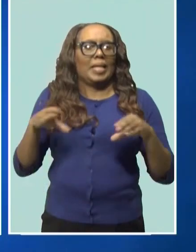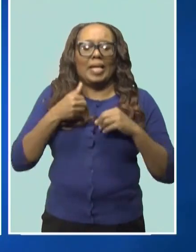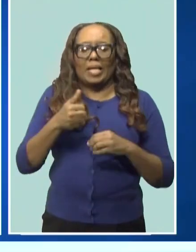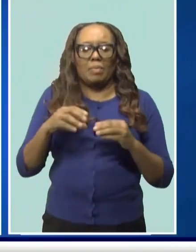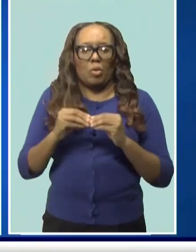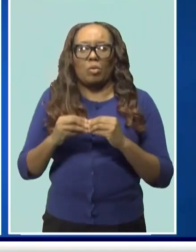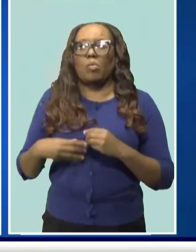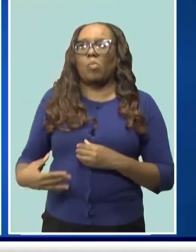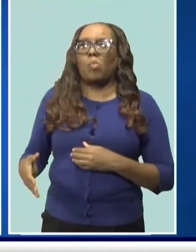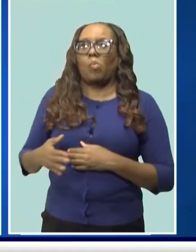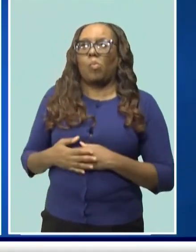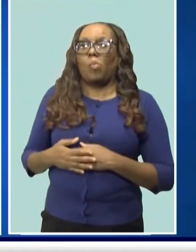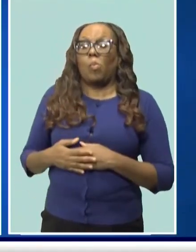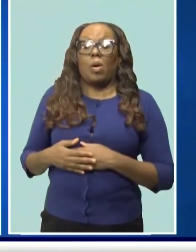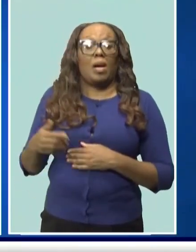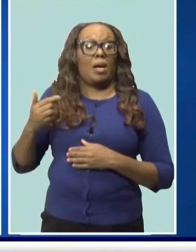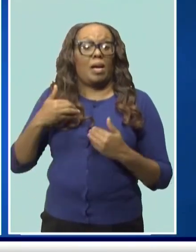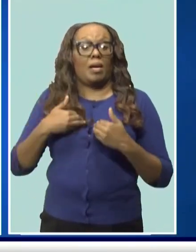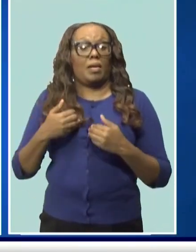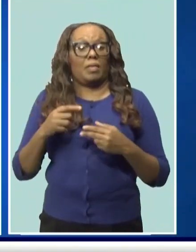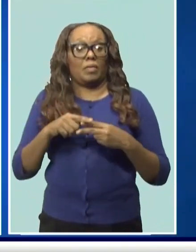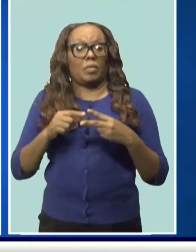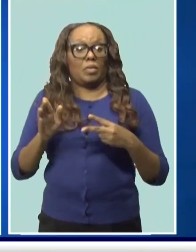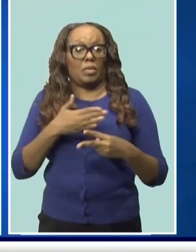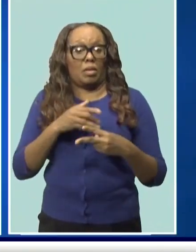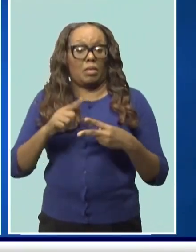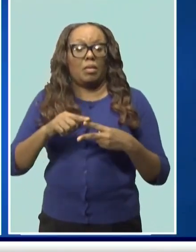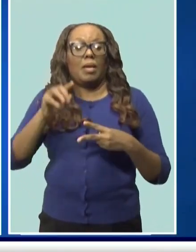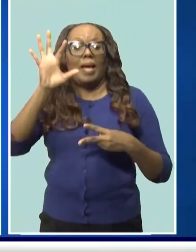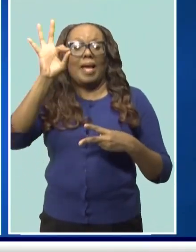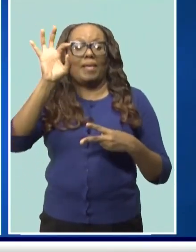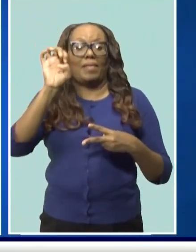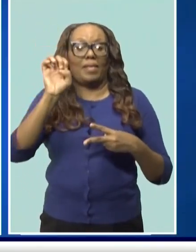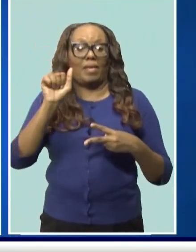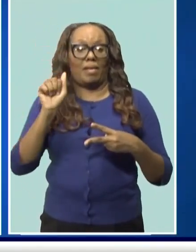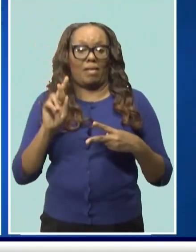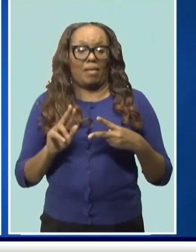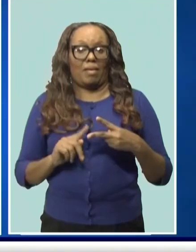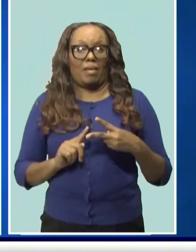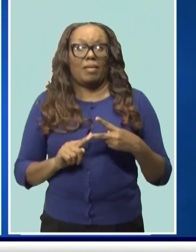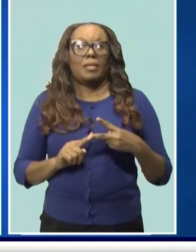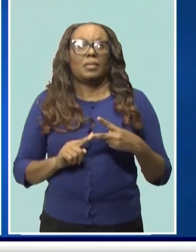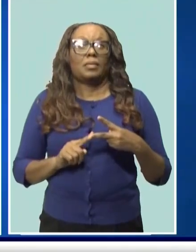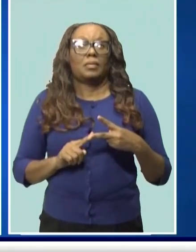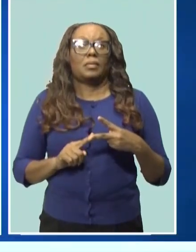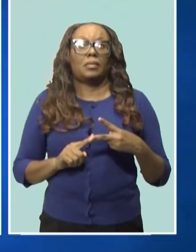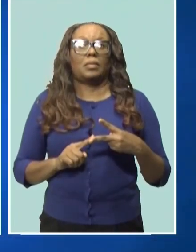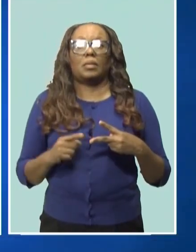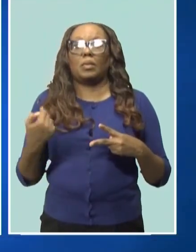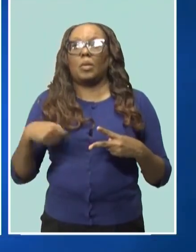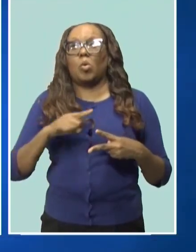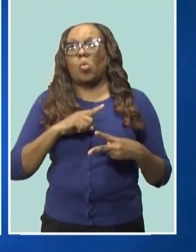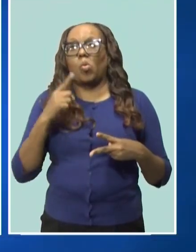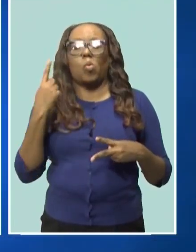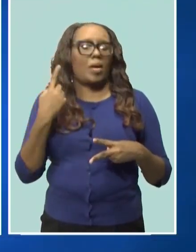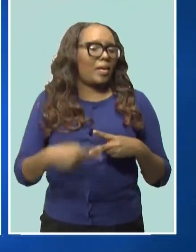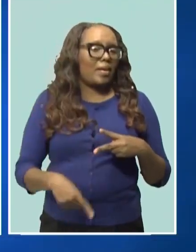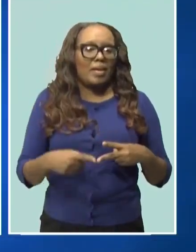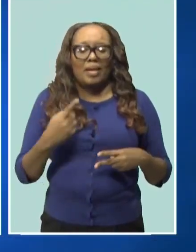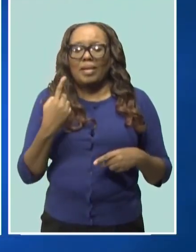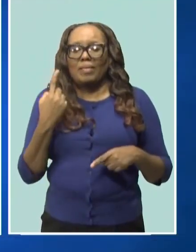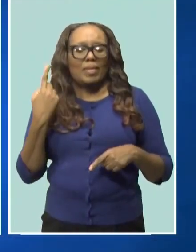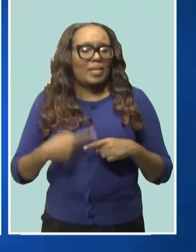entitled Fear, F-E-A-R, and the song I sang tonight is We Can't Take No More. I'm going